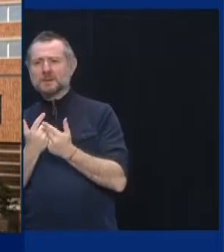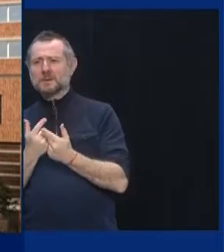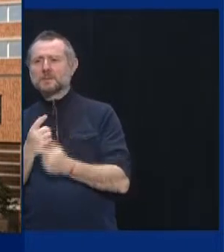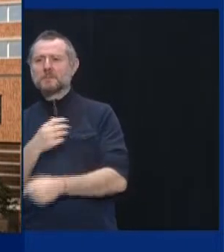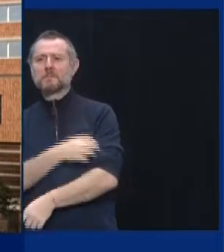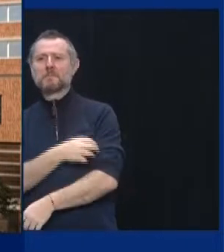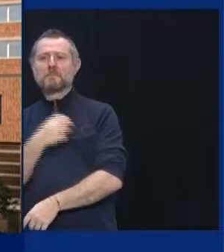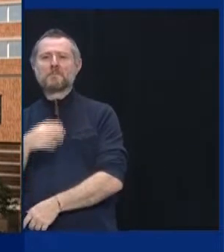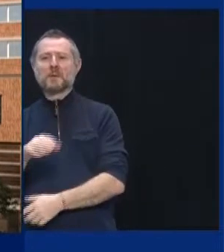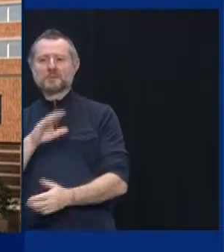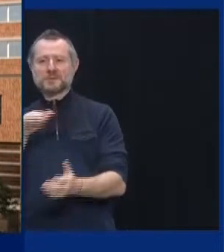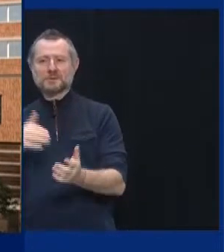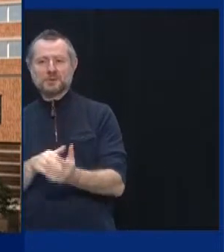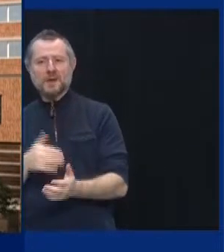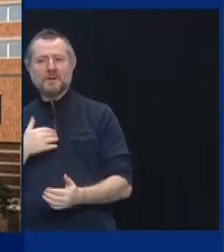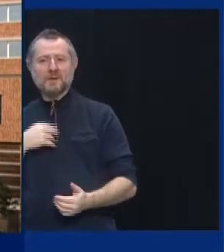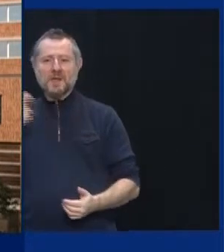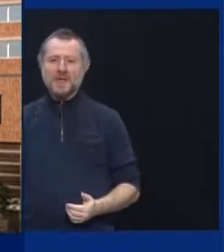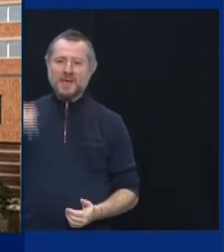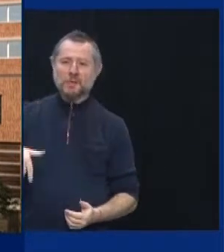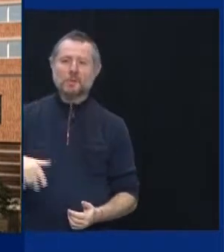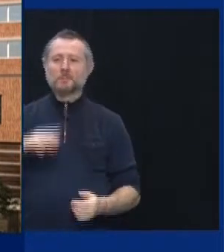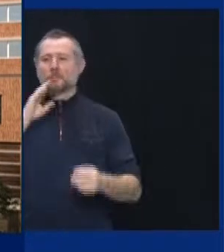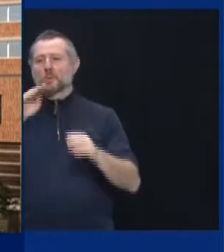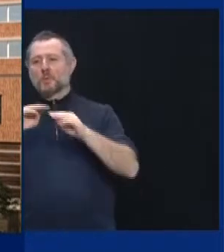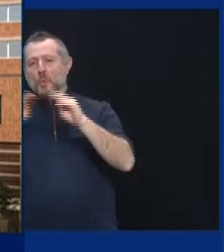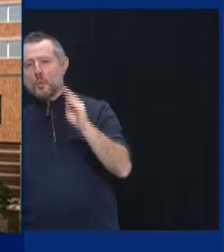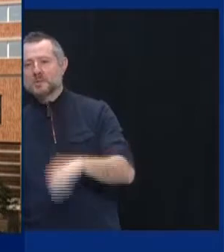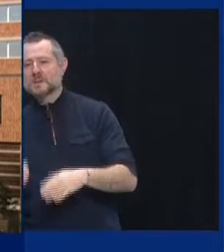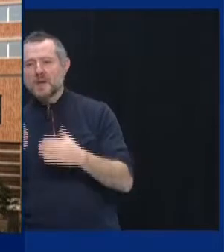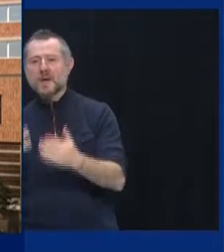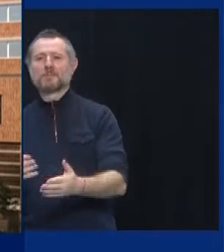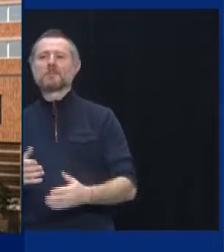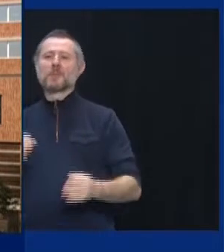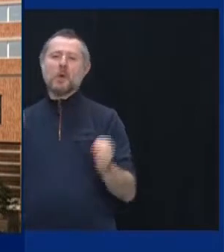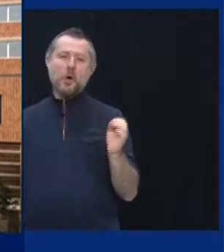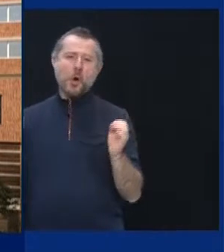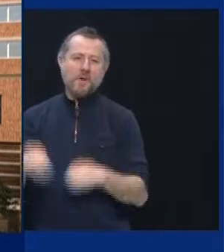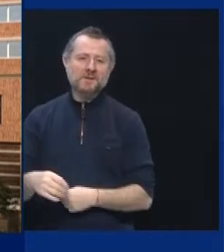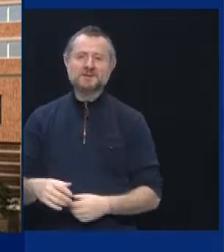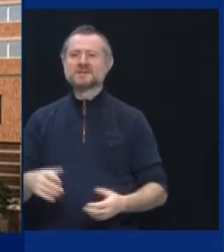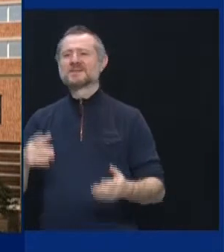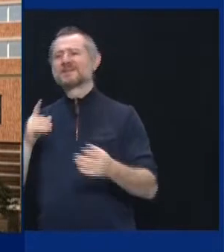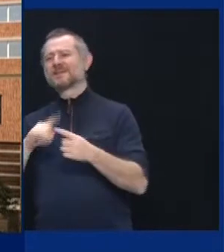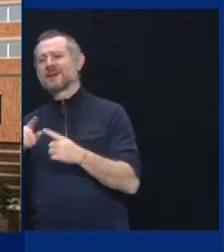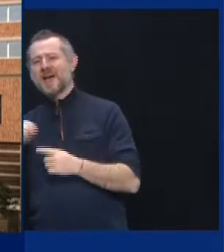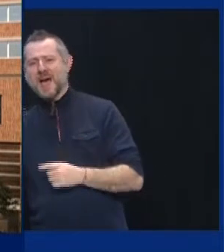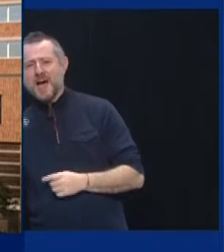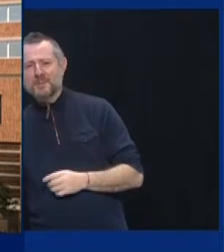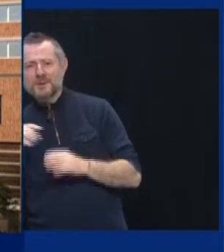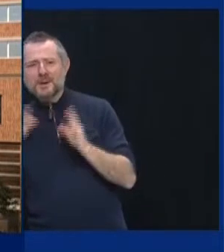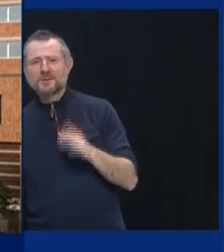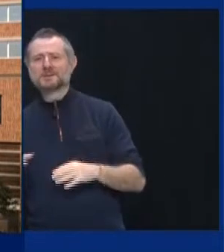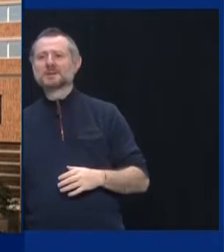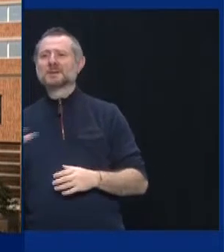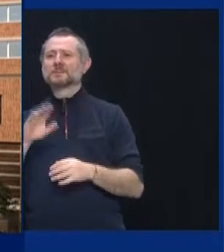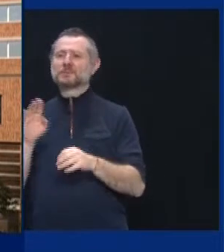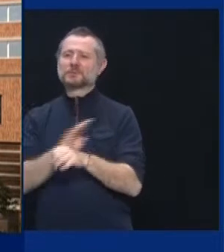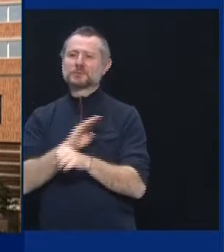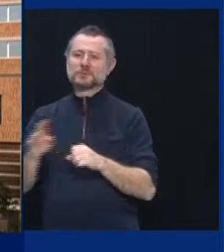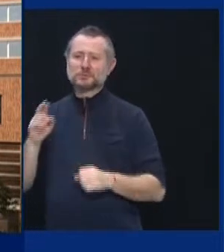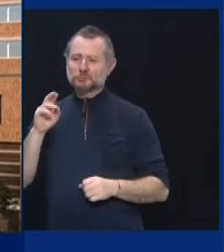have a museum. It's going to be an office complex. It's going to be a housing complex. It's going to be a retail complex. It is a